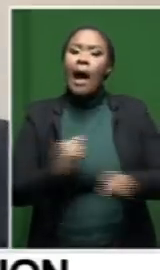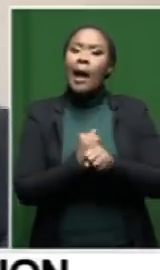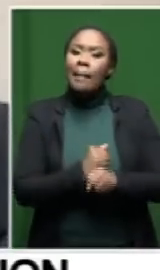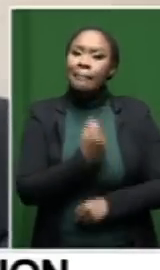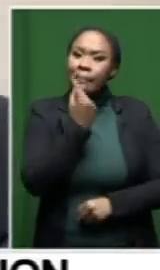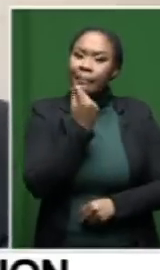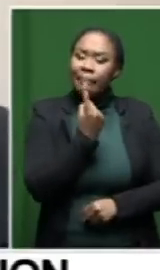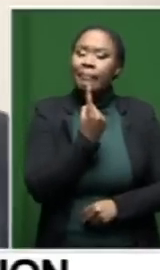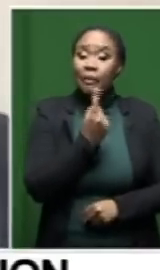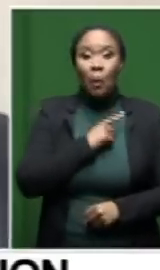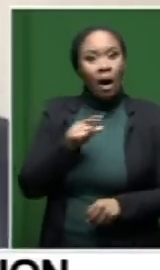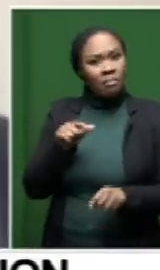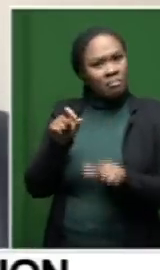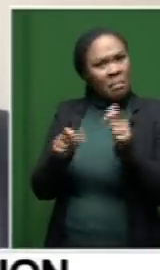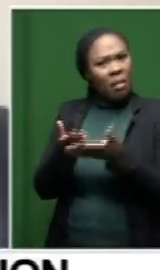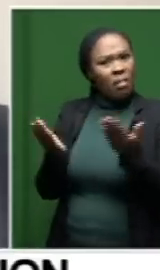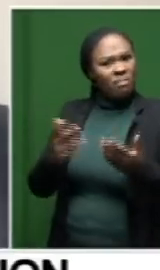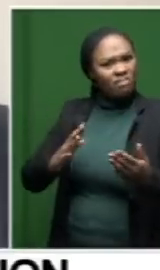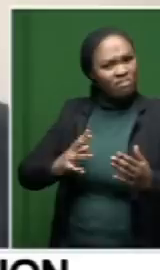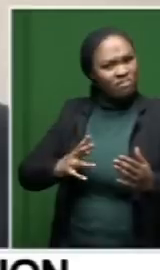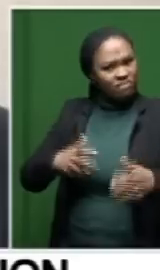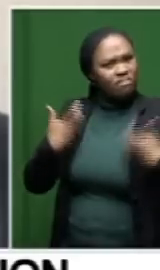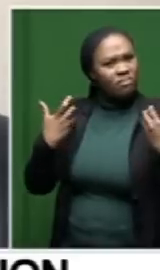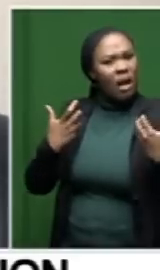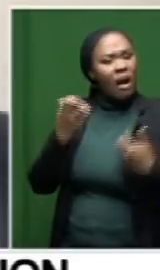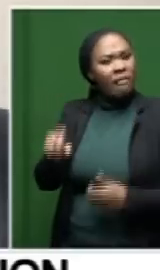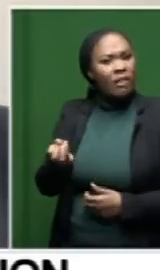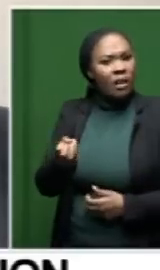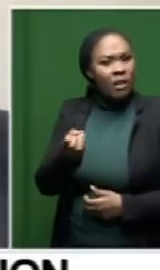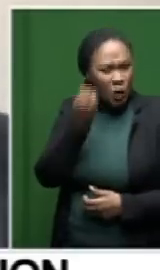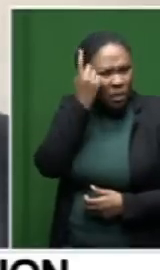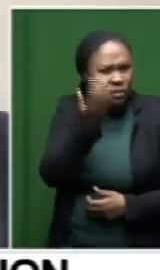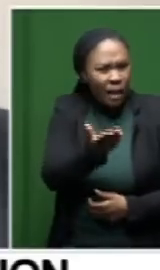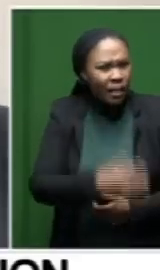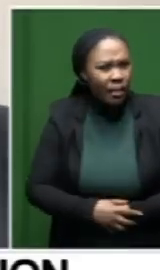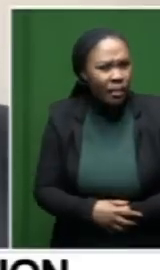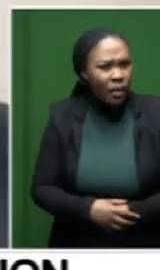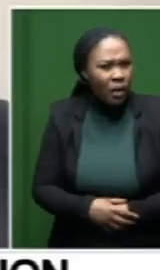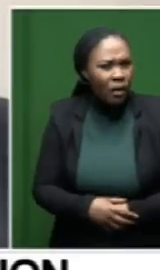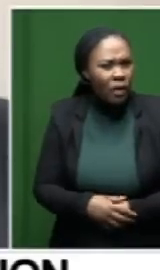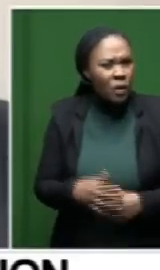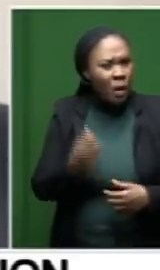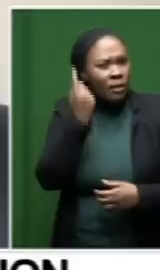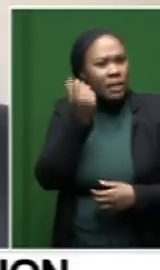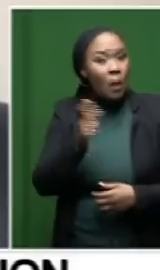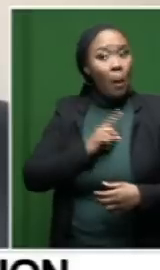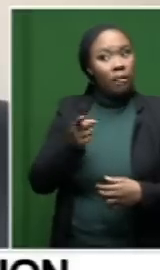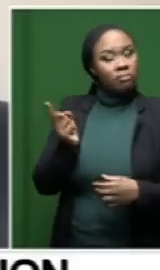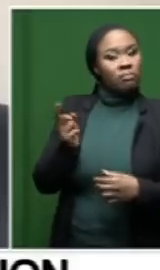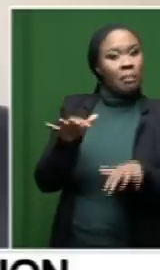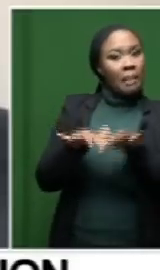South Africans are angry, and rightly so. I mean, Advocate, you can understand the anger. I mean, we are talking, I still don't know what